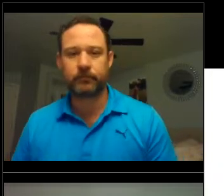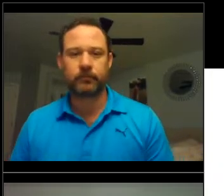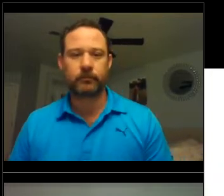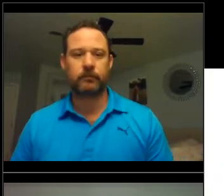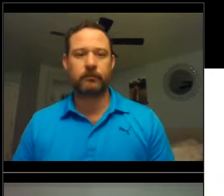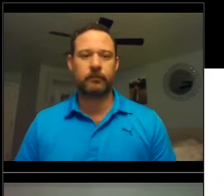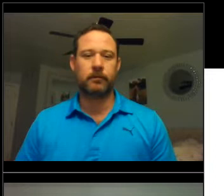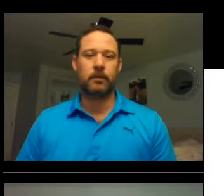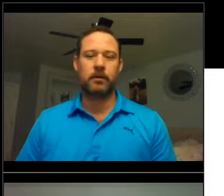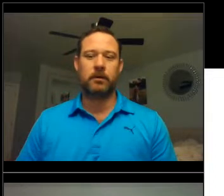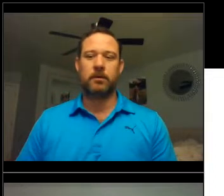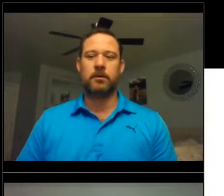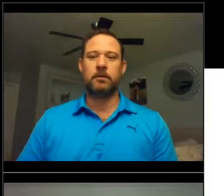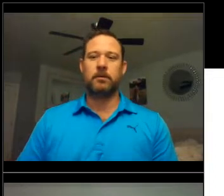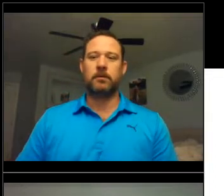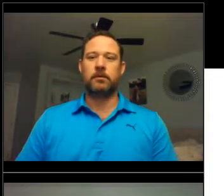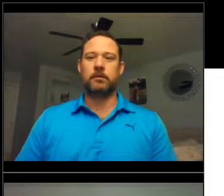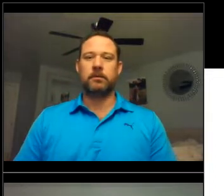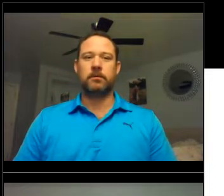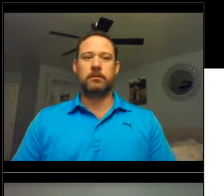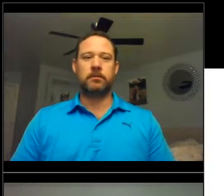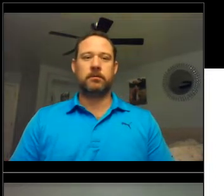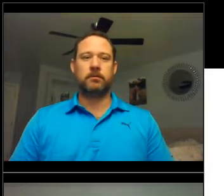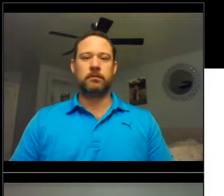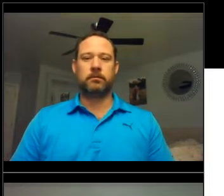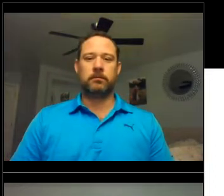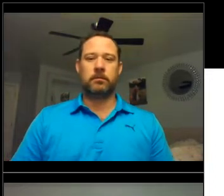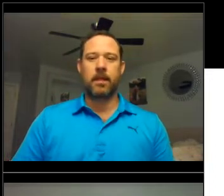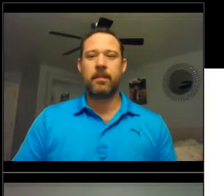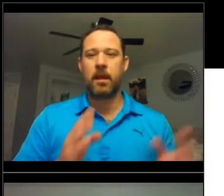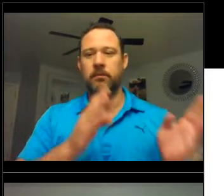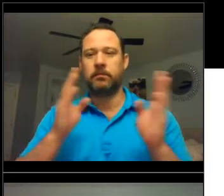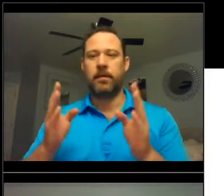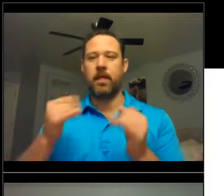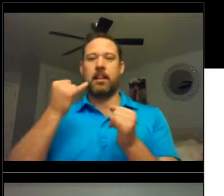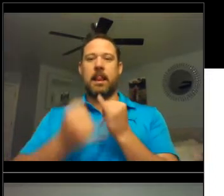moving into the last box on the right, the